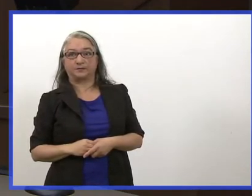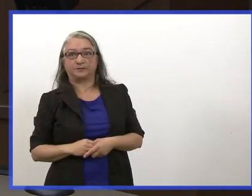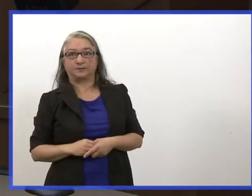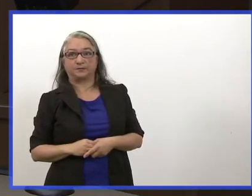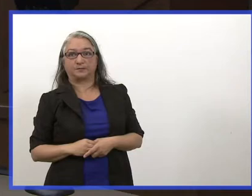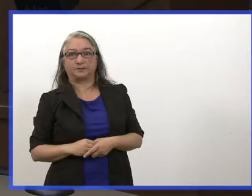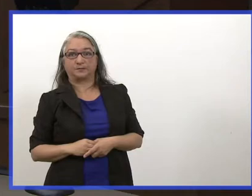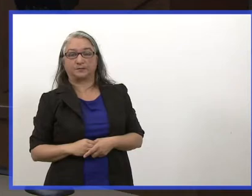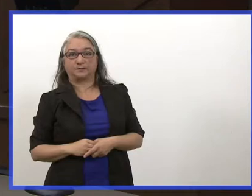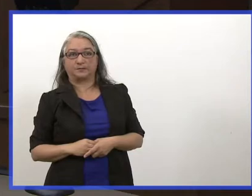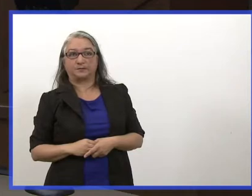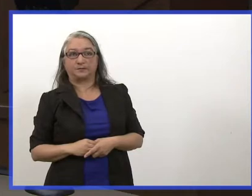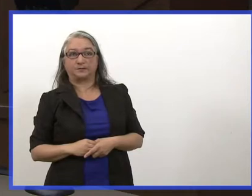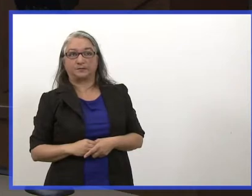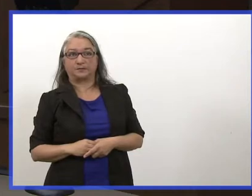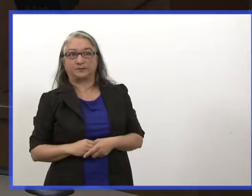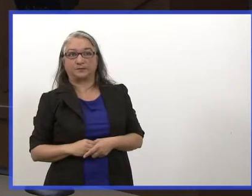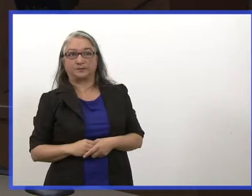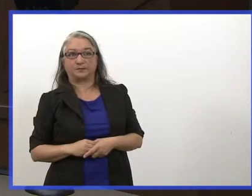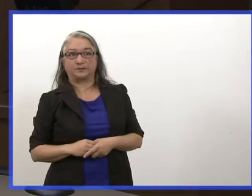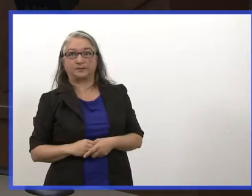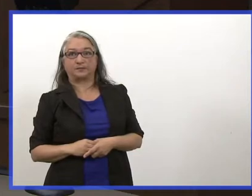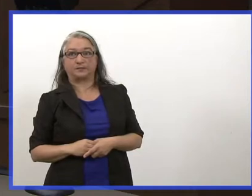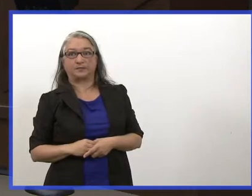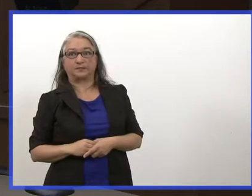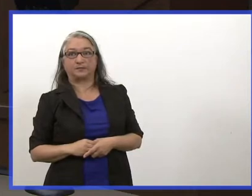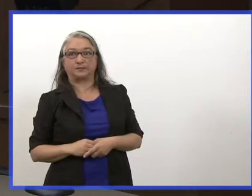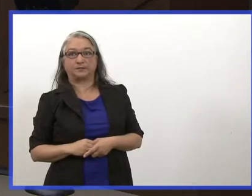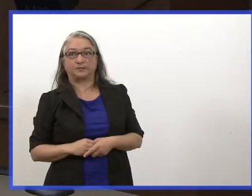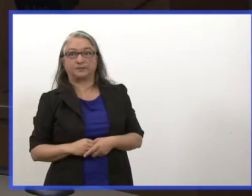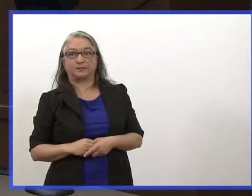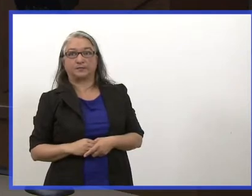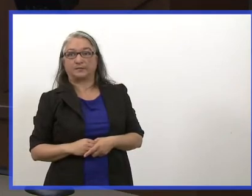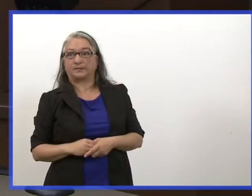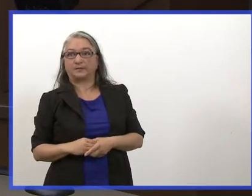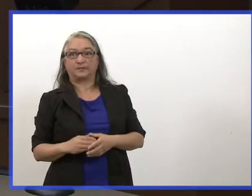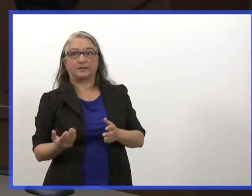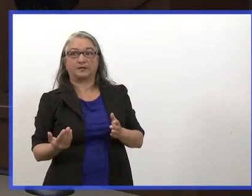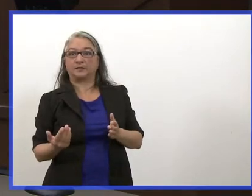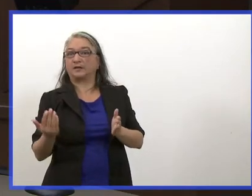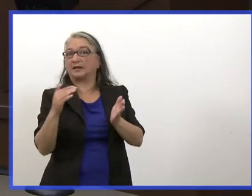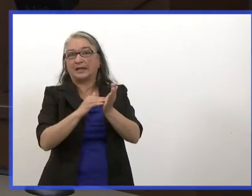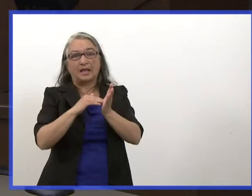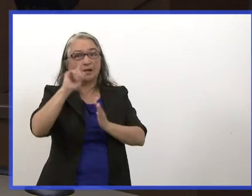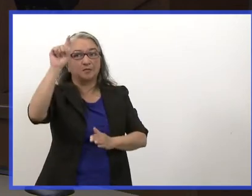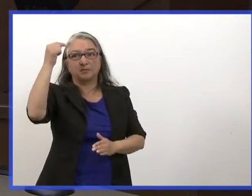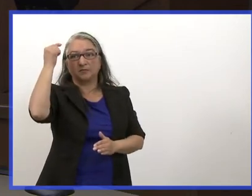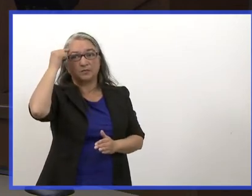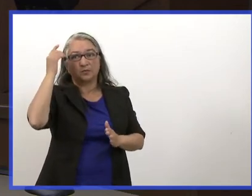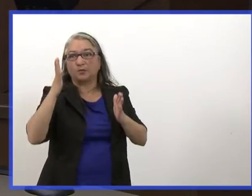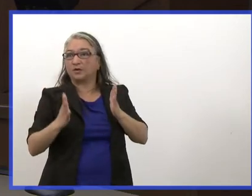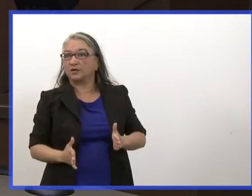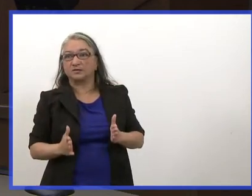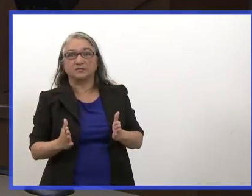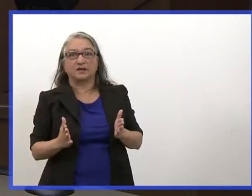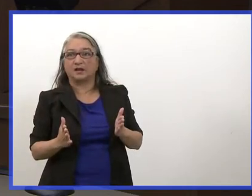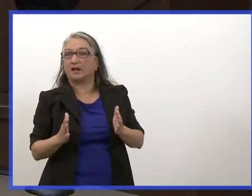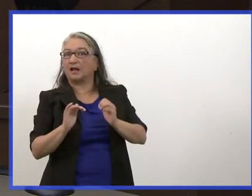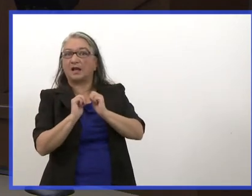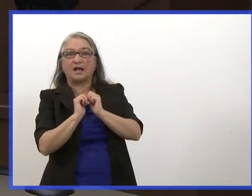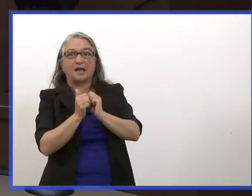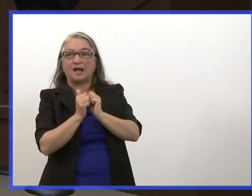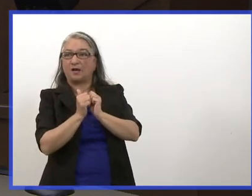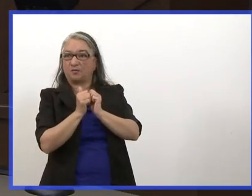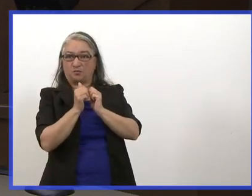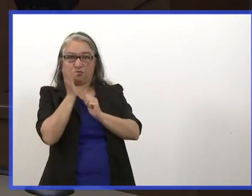work from home. How do you expect this new order to work if they haven't been doing it the whole time, or especially in the last few weeks where we've seen our case counts?